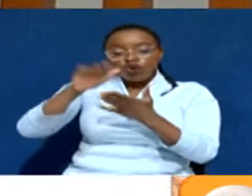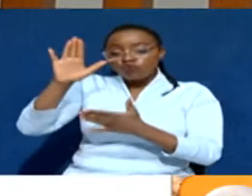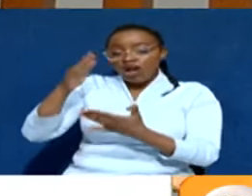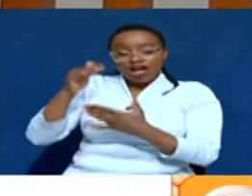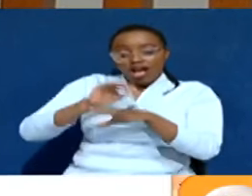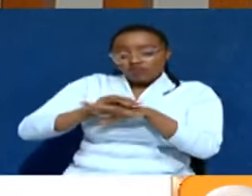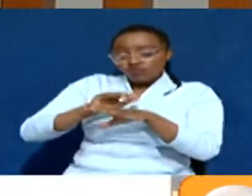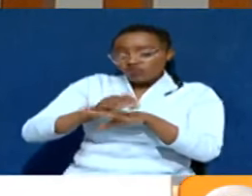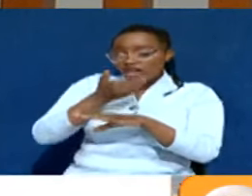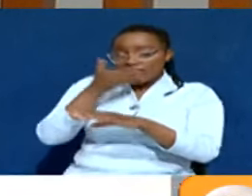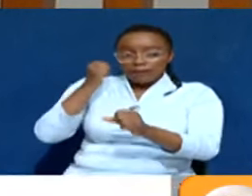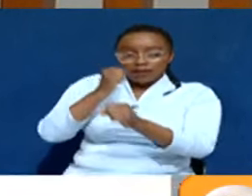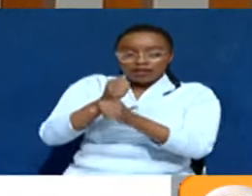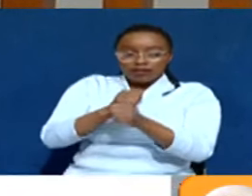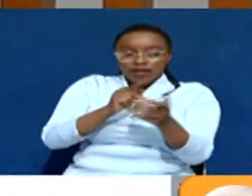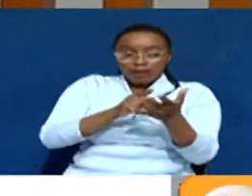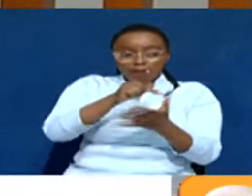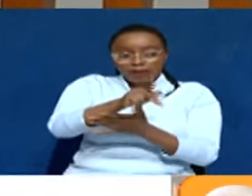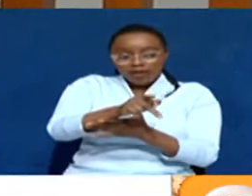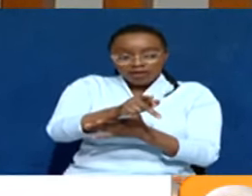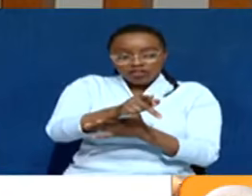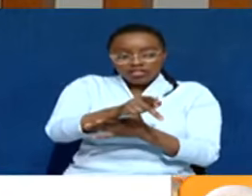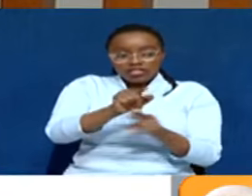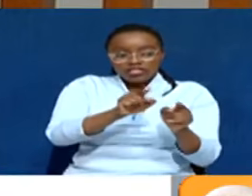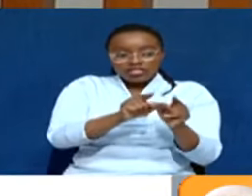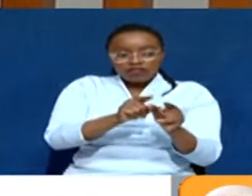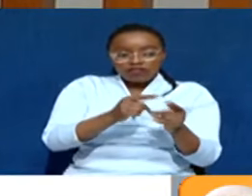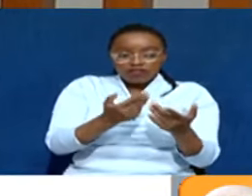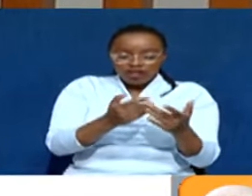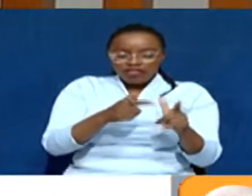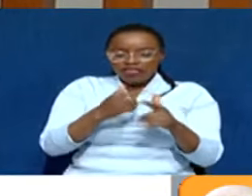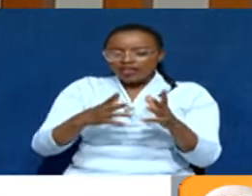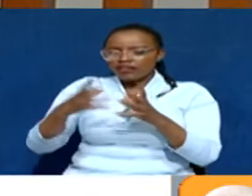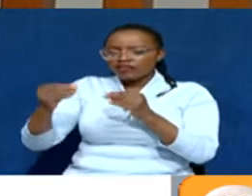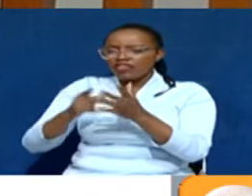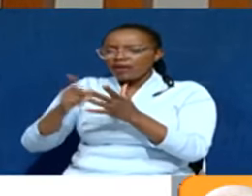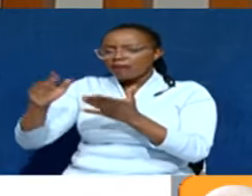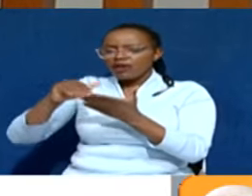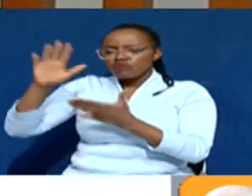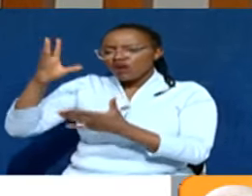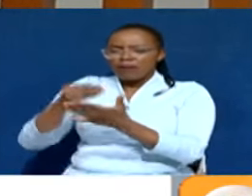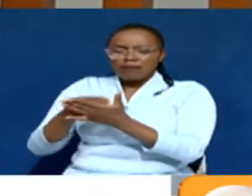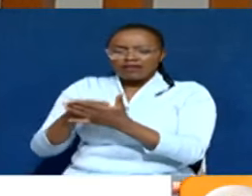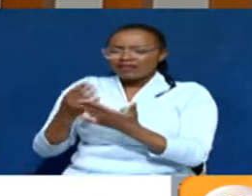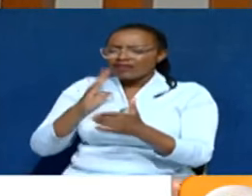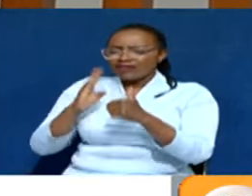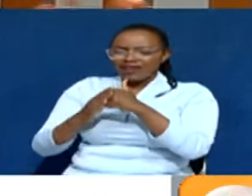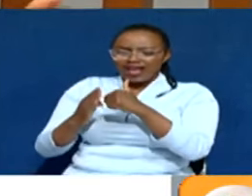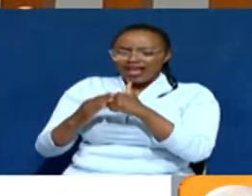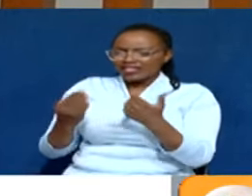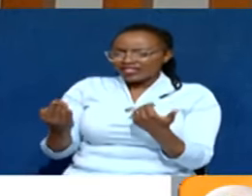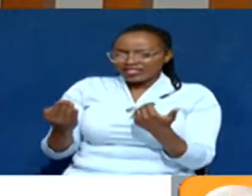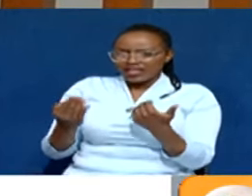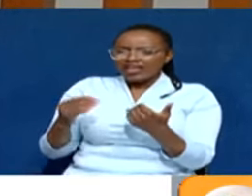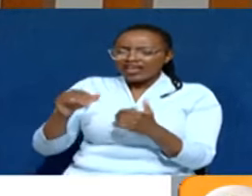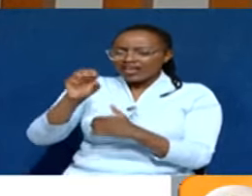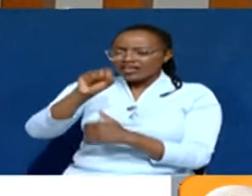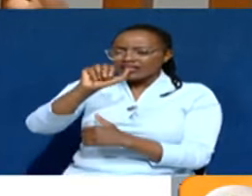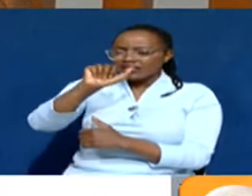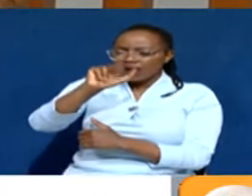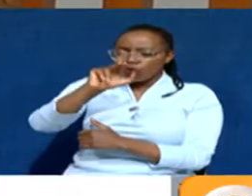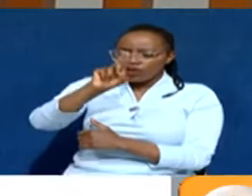pastures, because right here I'm paid 900 riyals, then outside there they pay me more than 900 riyals, like double the